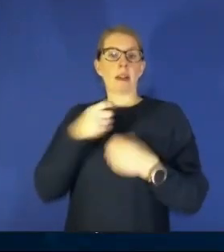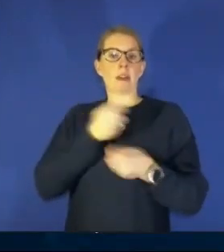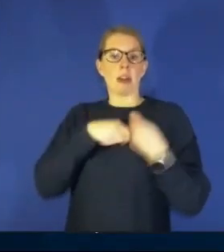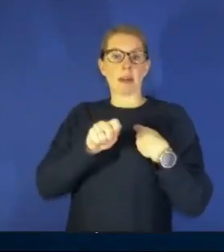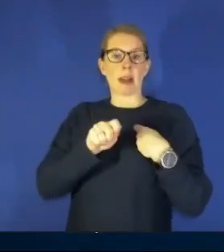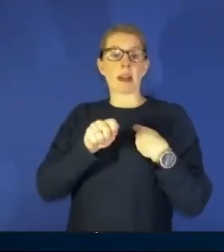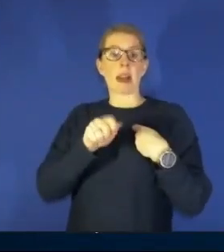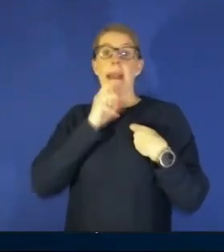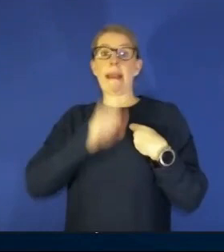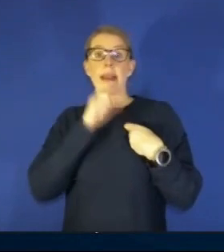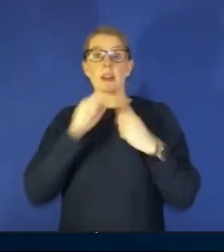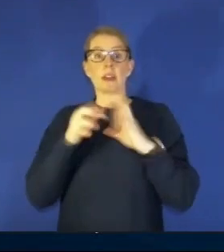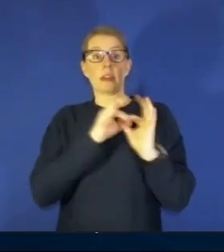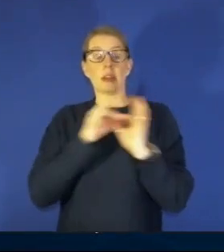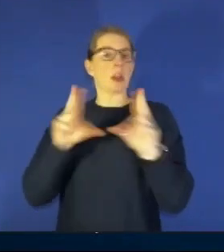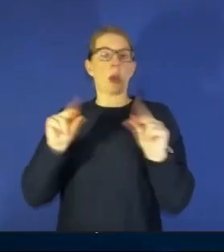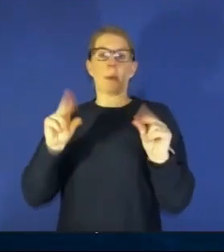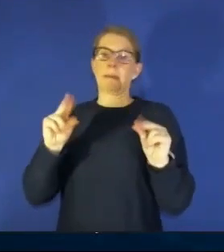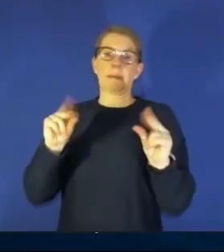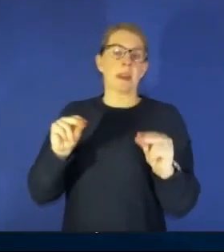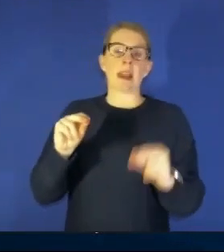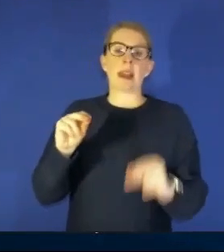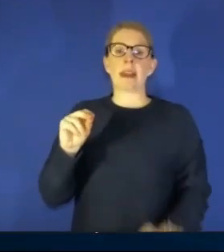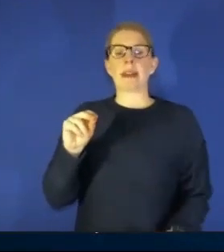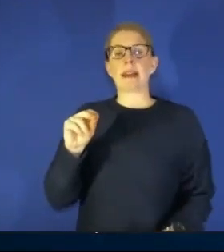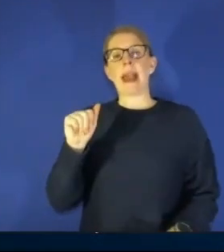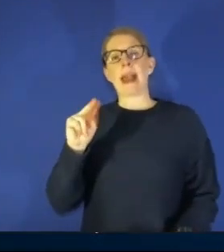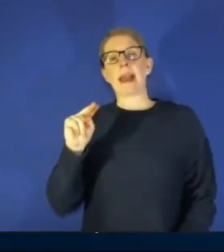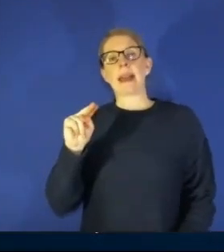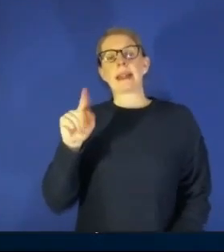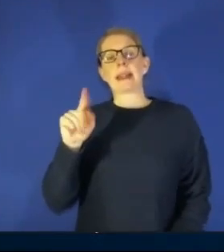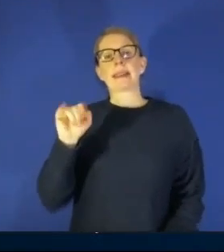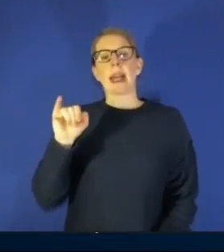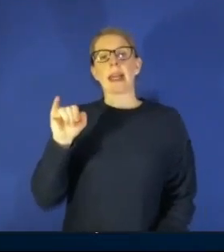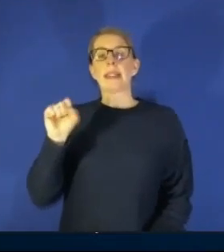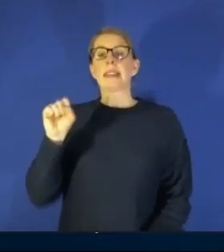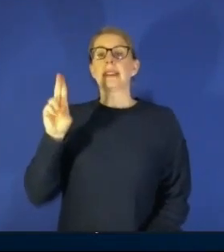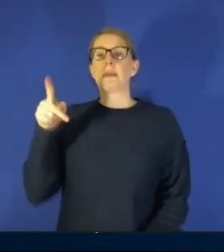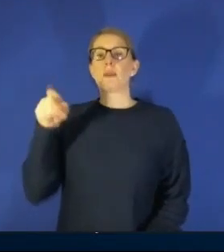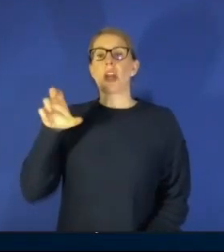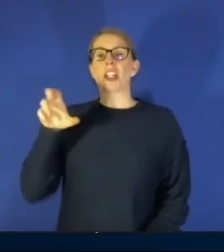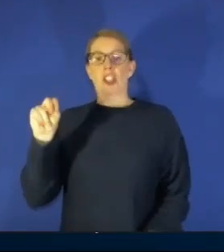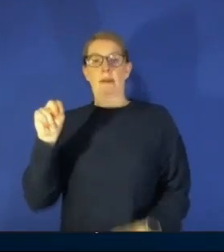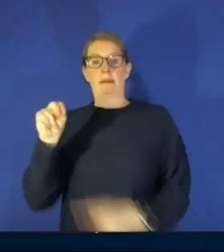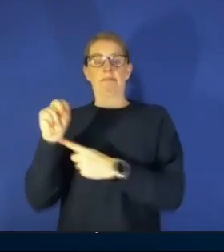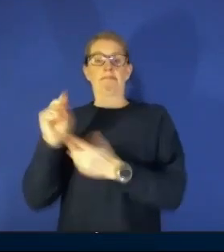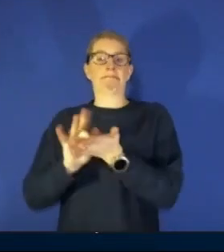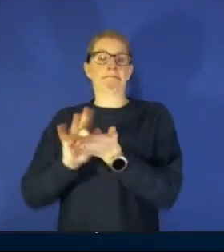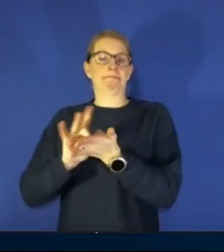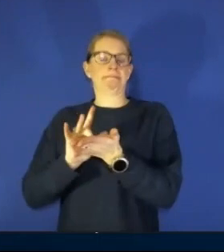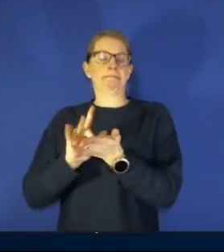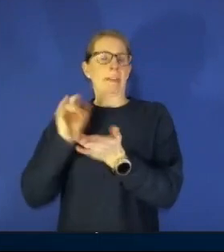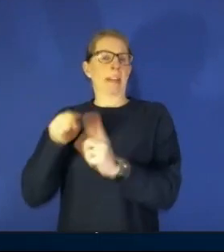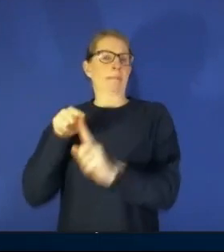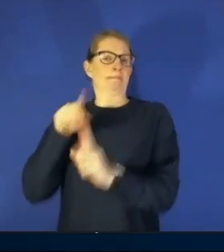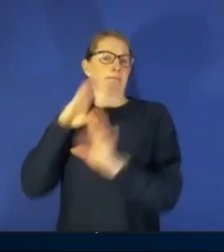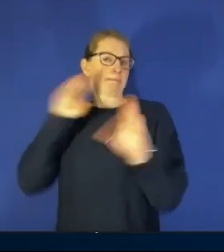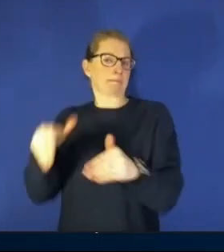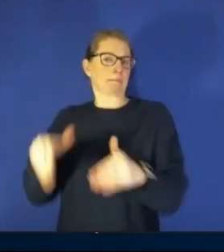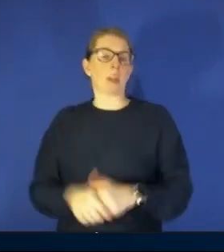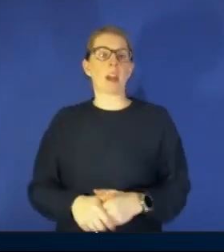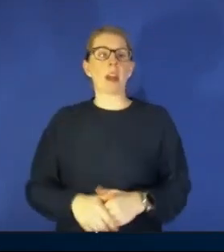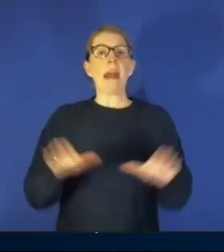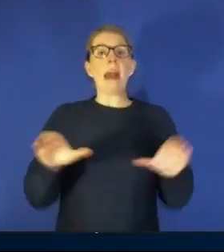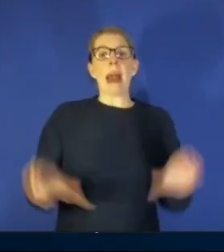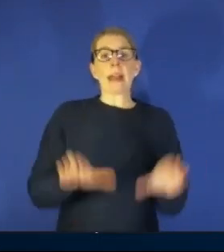No, it's the level of Yep. immunosuppression that's key. Yeah. Yep. All right. Well, one thing that can help, though, is good exercise and staying active. And I know, Dr. Kalender-Rich,